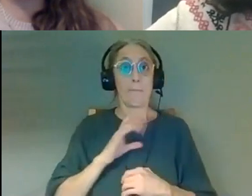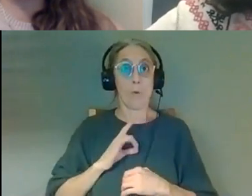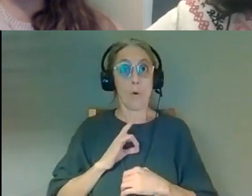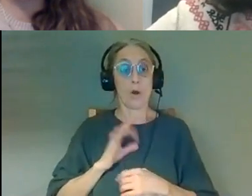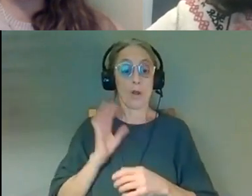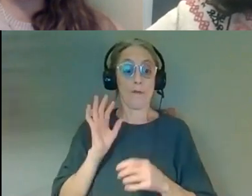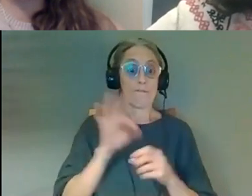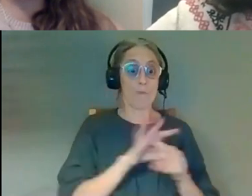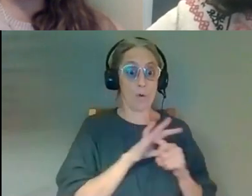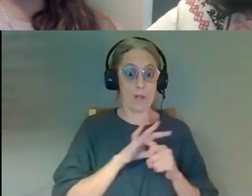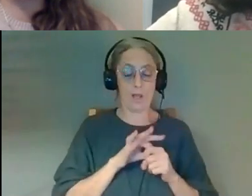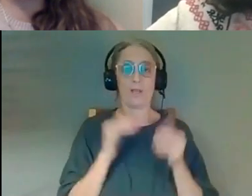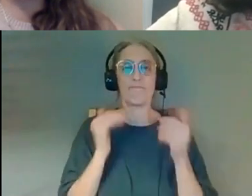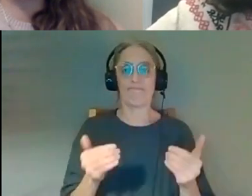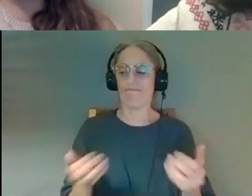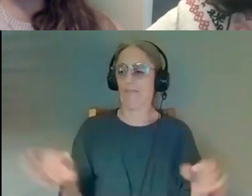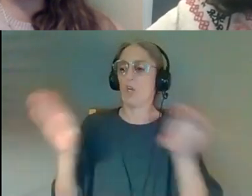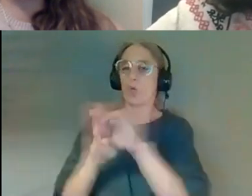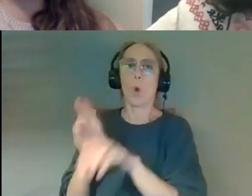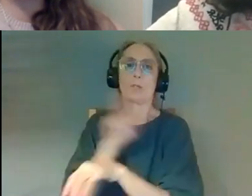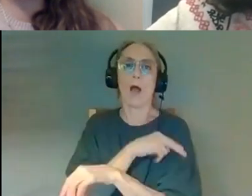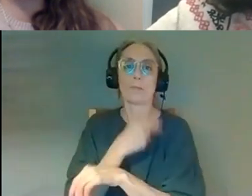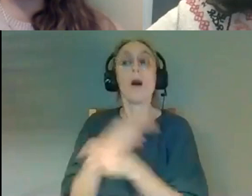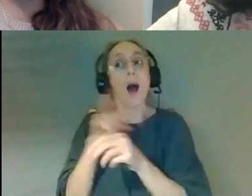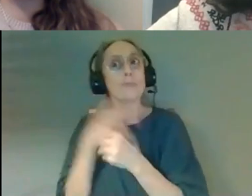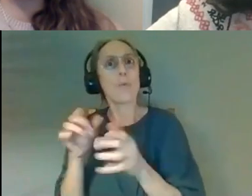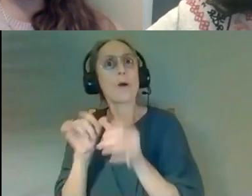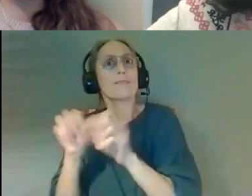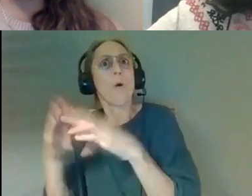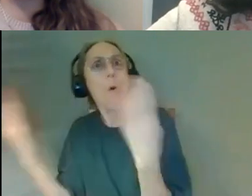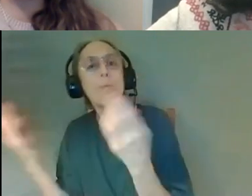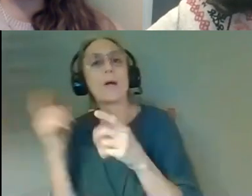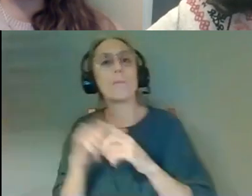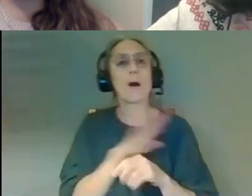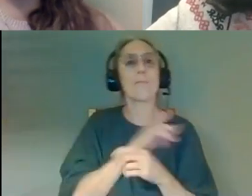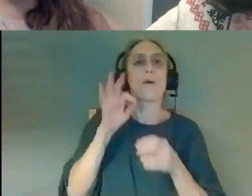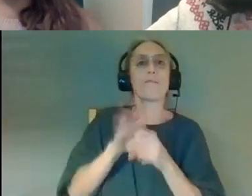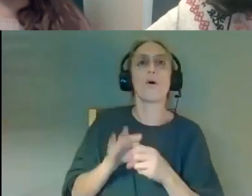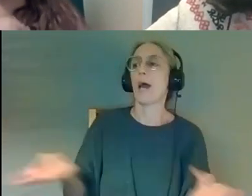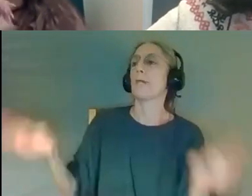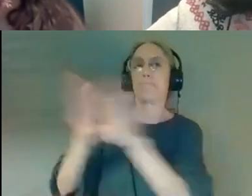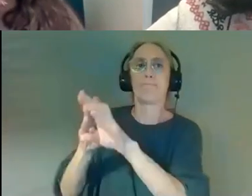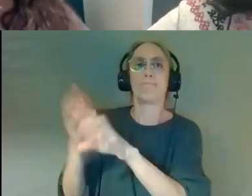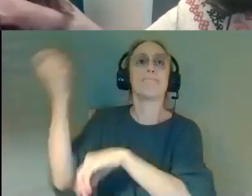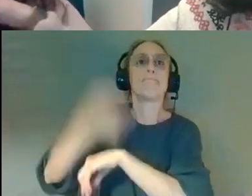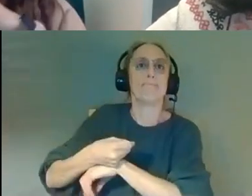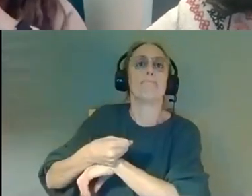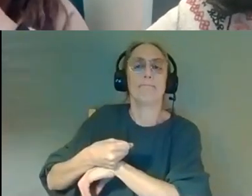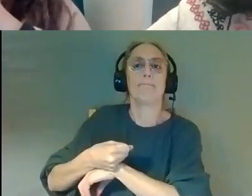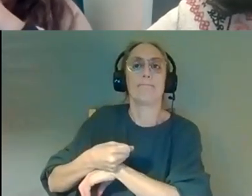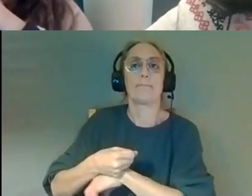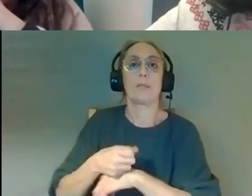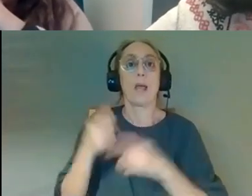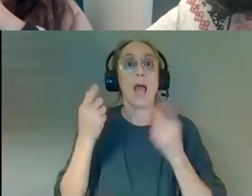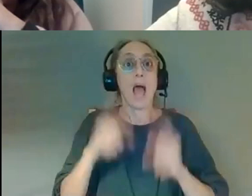open. Okay, that didn't just happen overnight. Elected officials held press conferences. We held